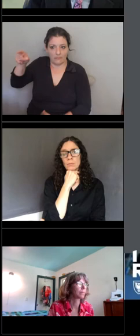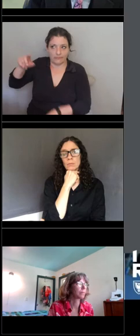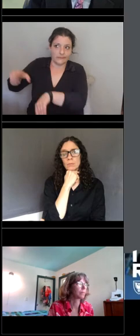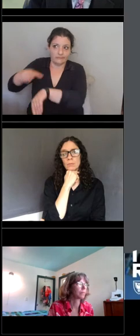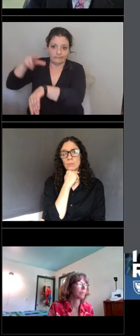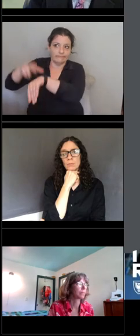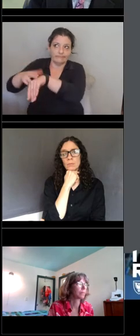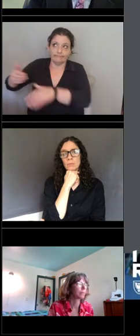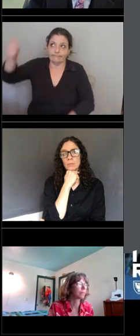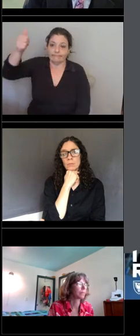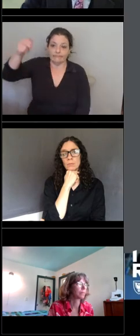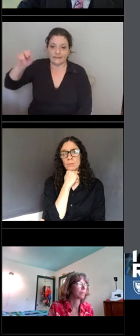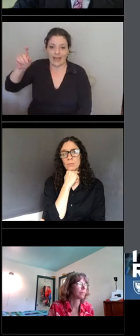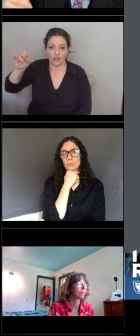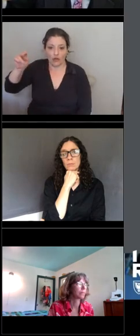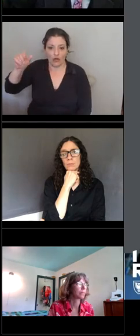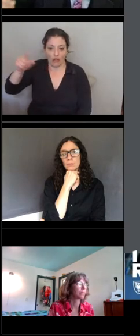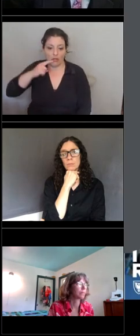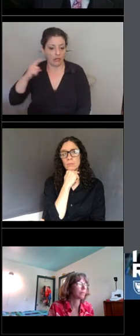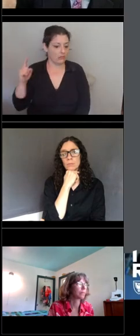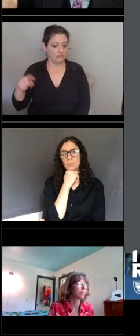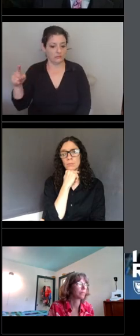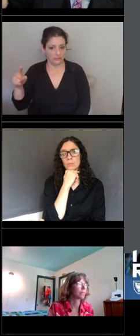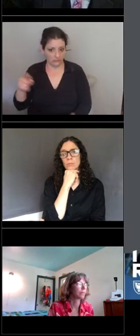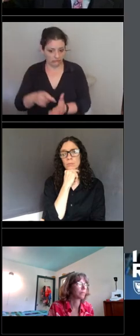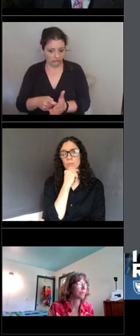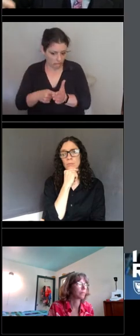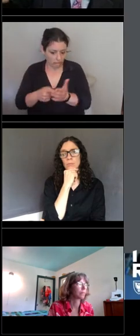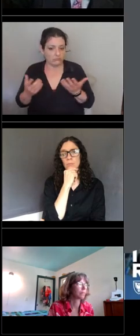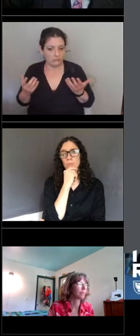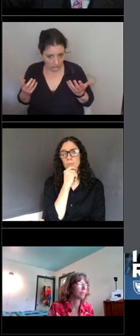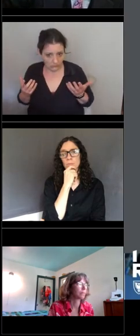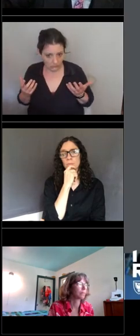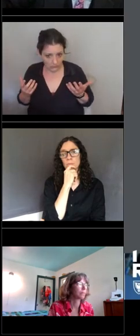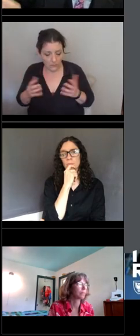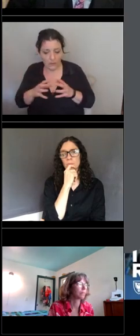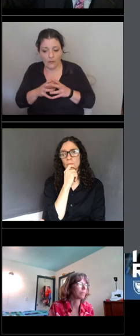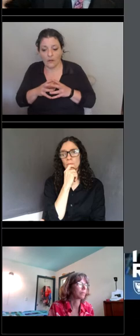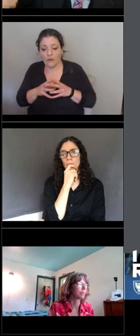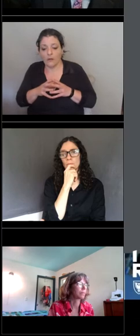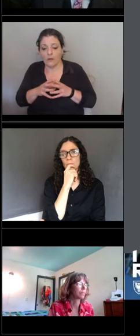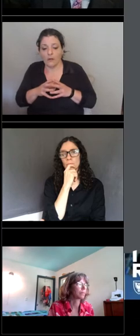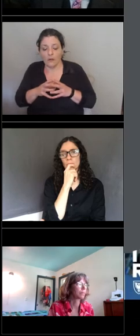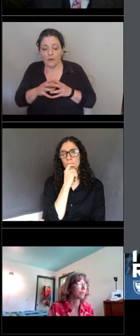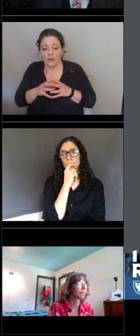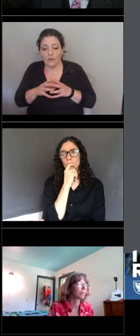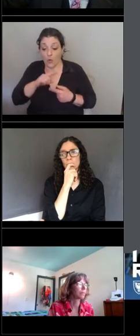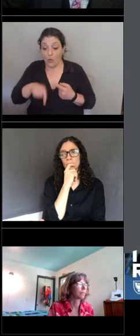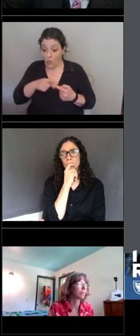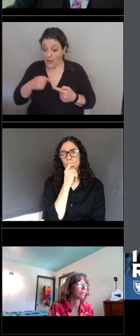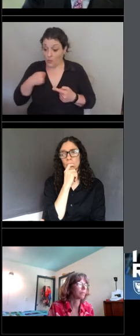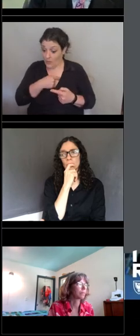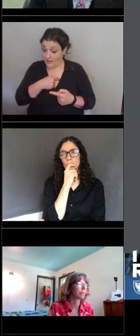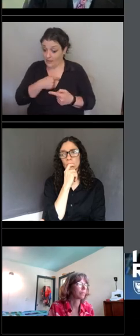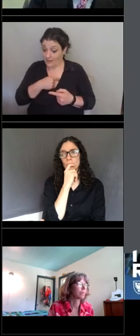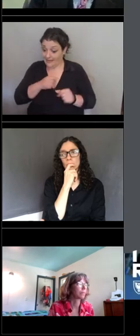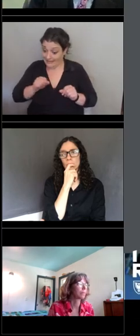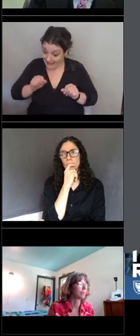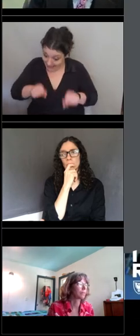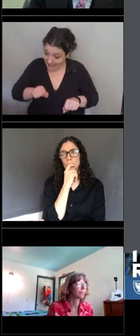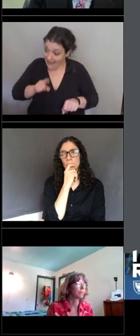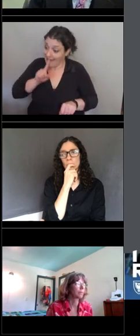inputted into the management plans have a higher possibility or chance of actually occurring and being, you know, maintained within the